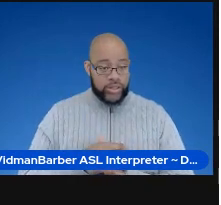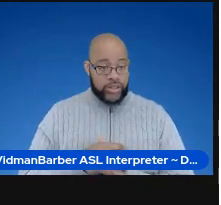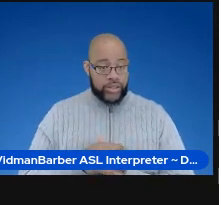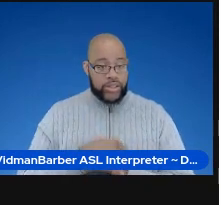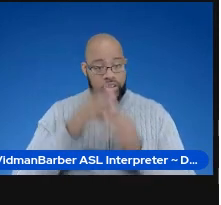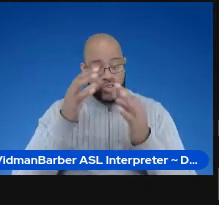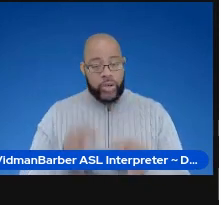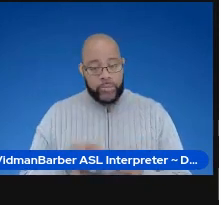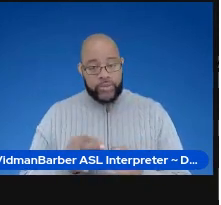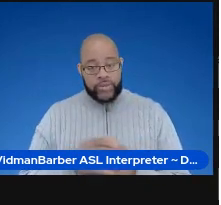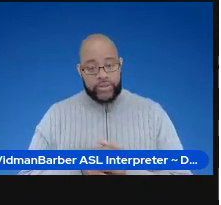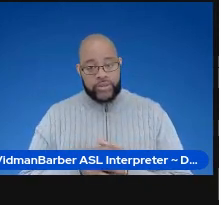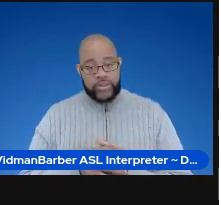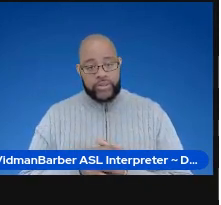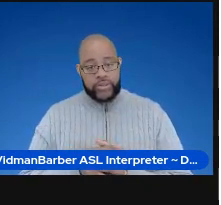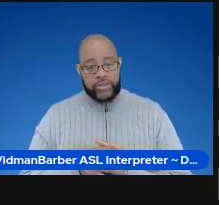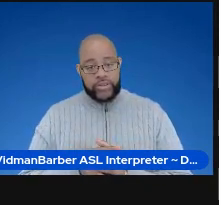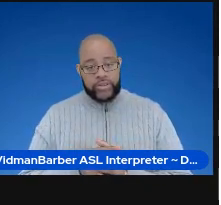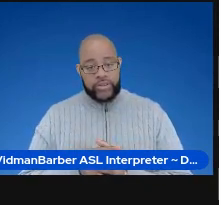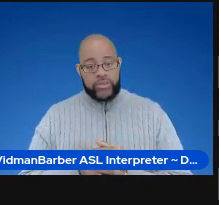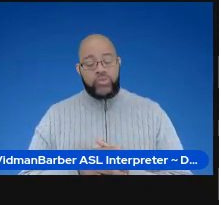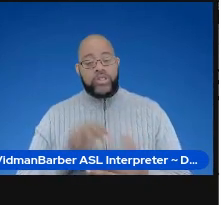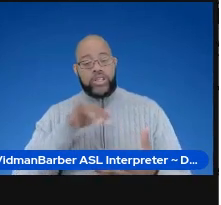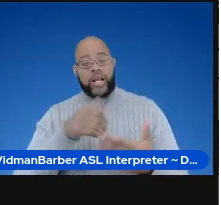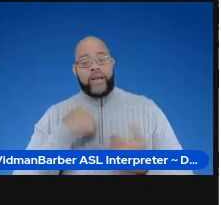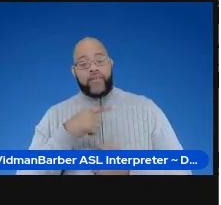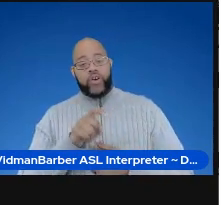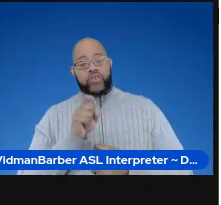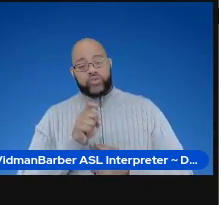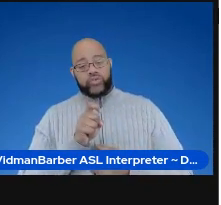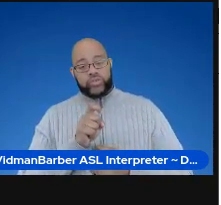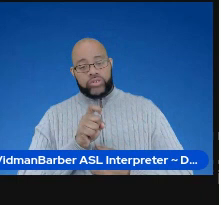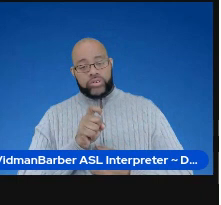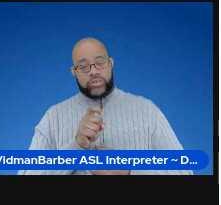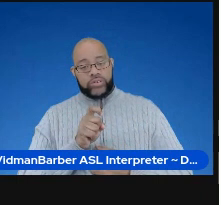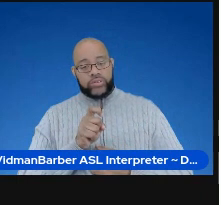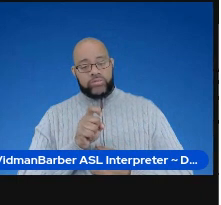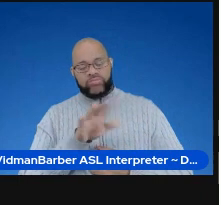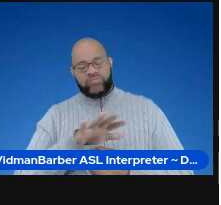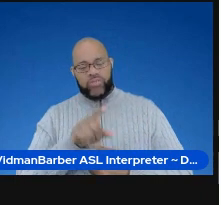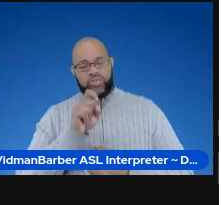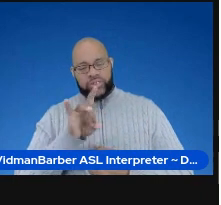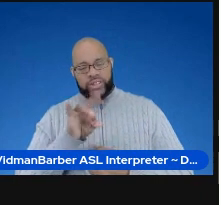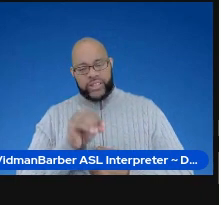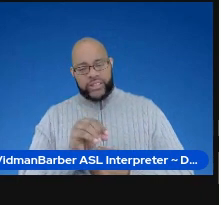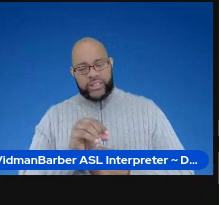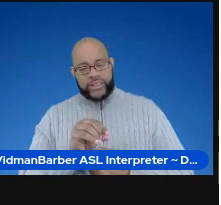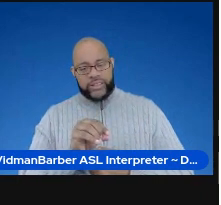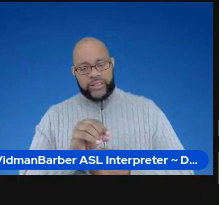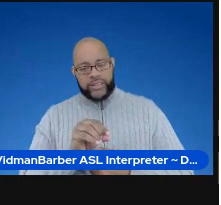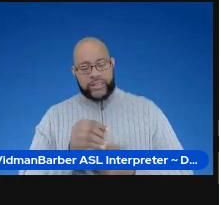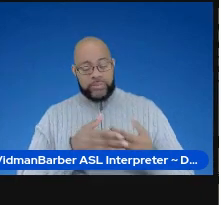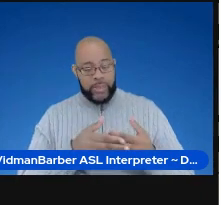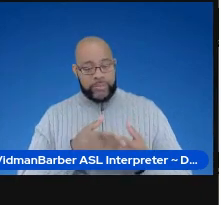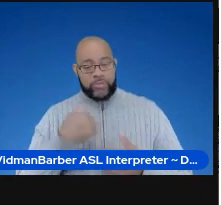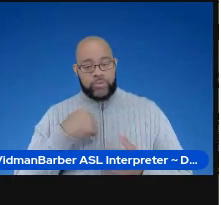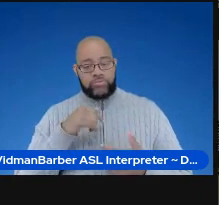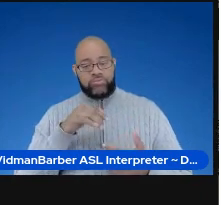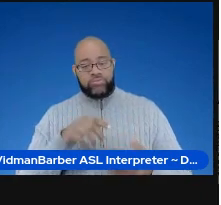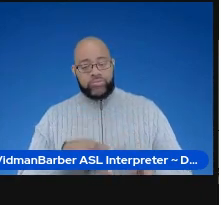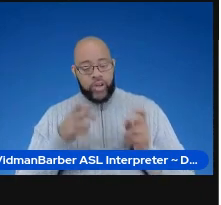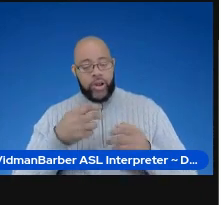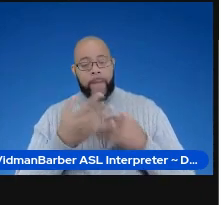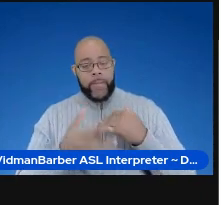of immunogenicity. So we took a study, we had just over 118 babies, and we took blood